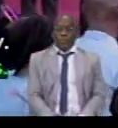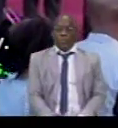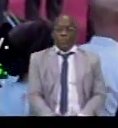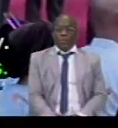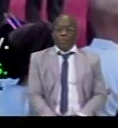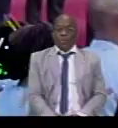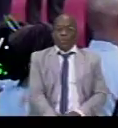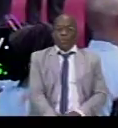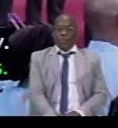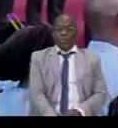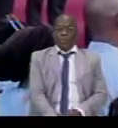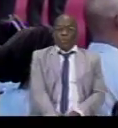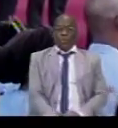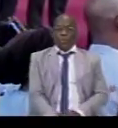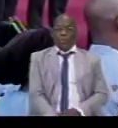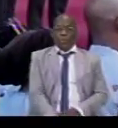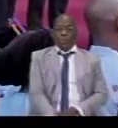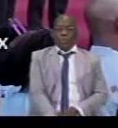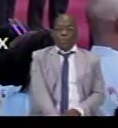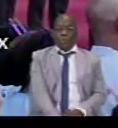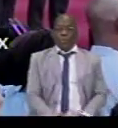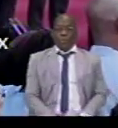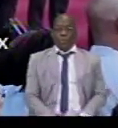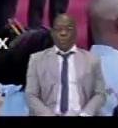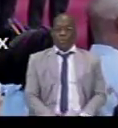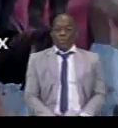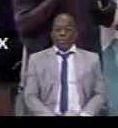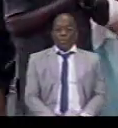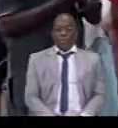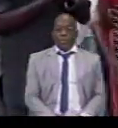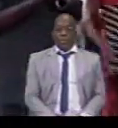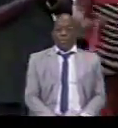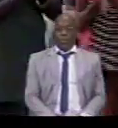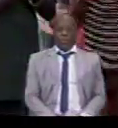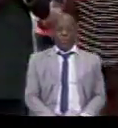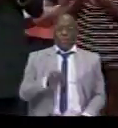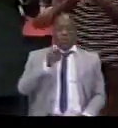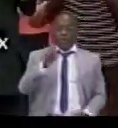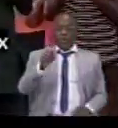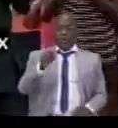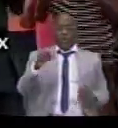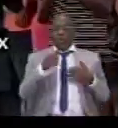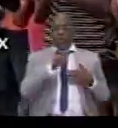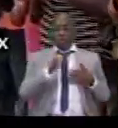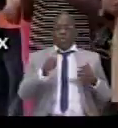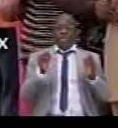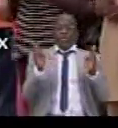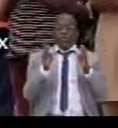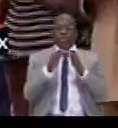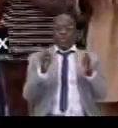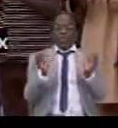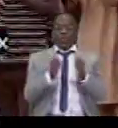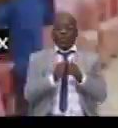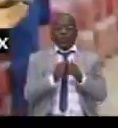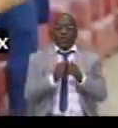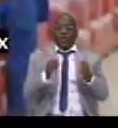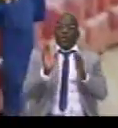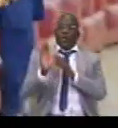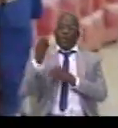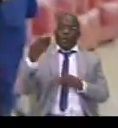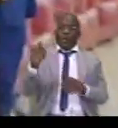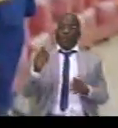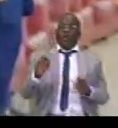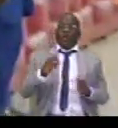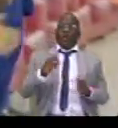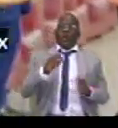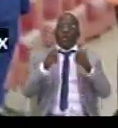You have encounter with a God of great wonder. You have encounter with a God of great wonder. You will